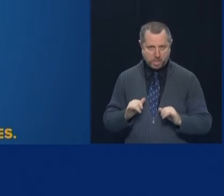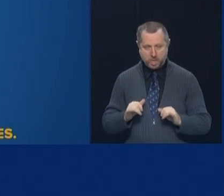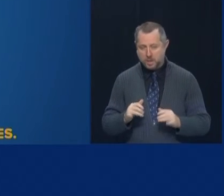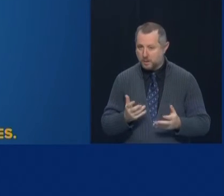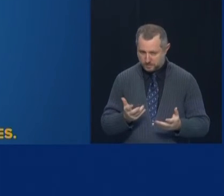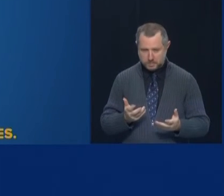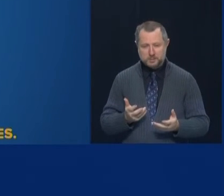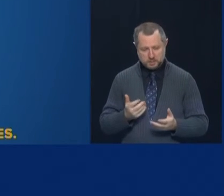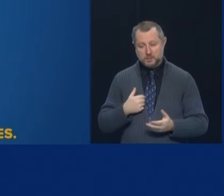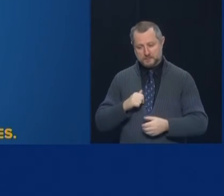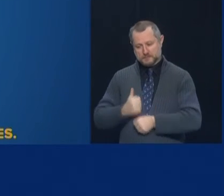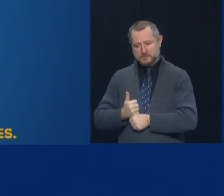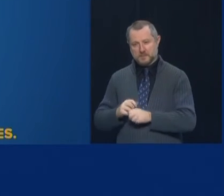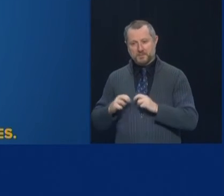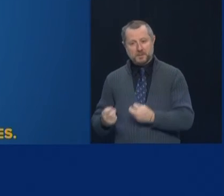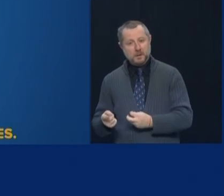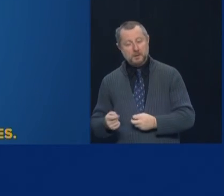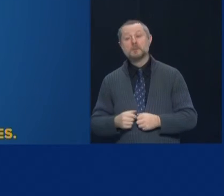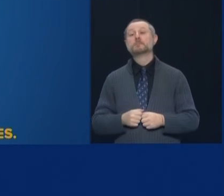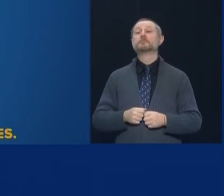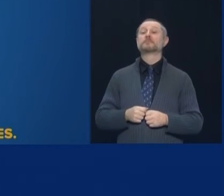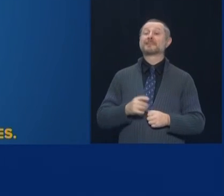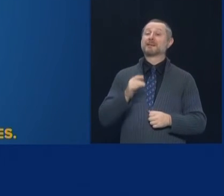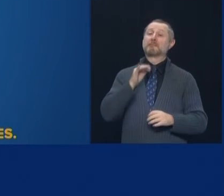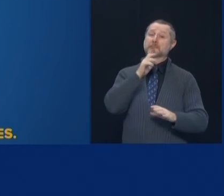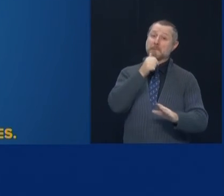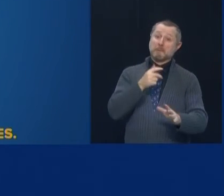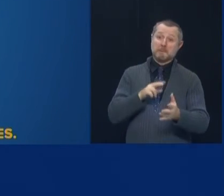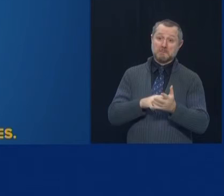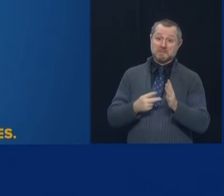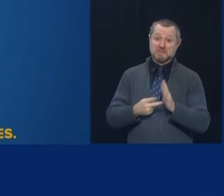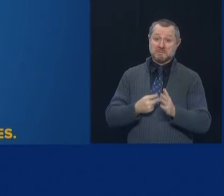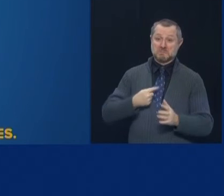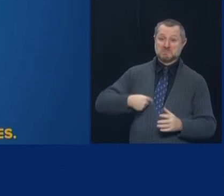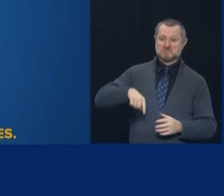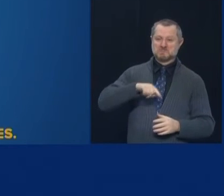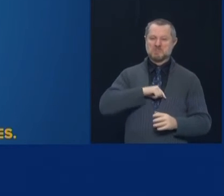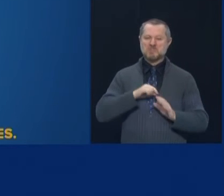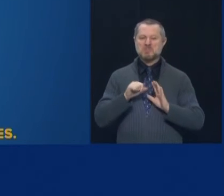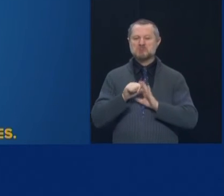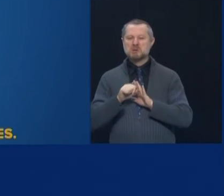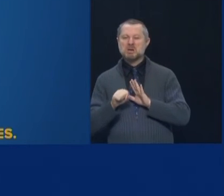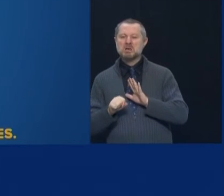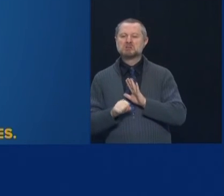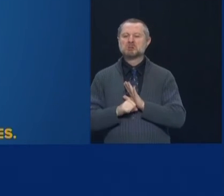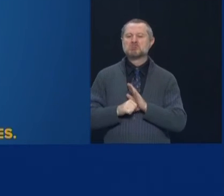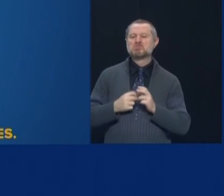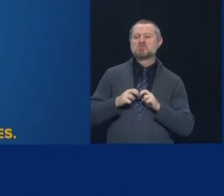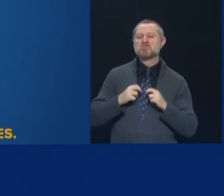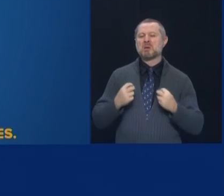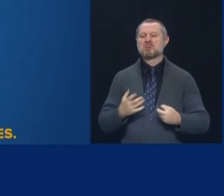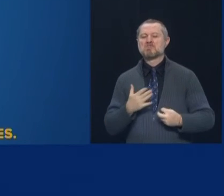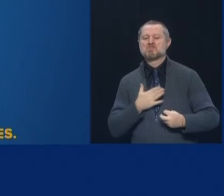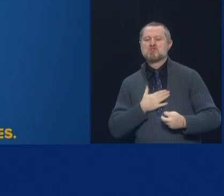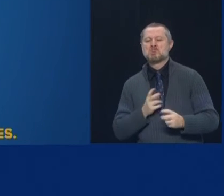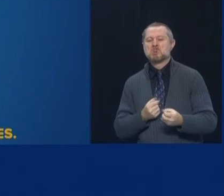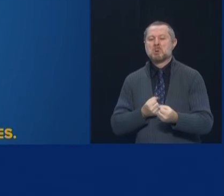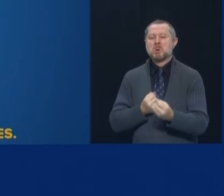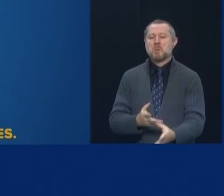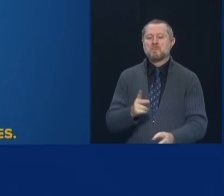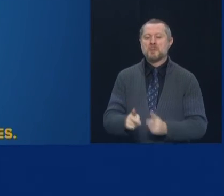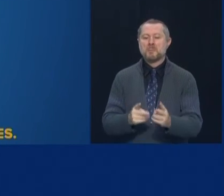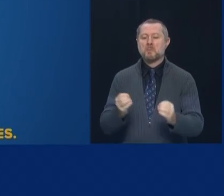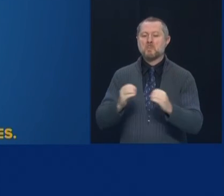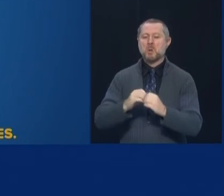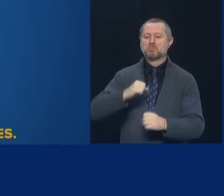It's not that the states' panels created the cynicism created the states'